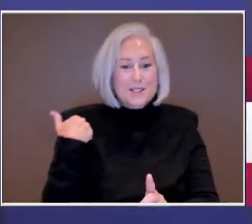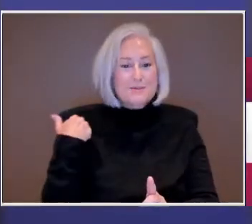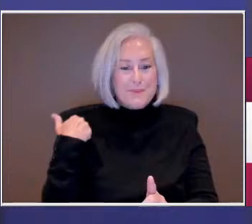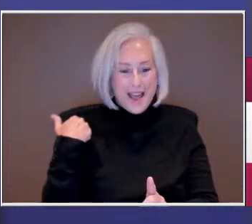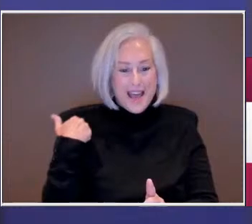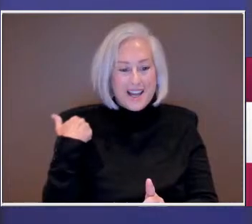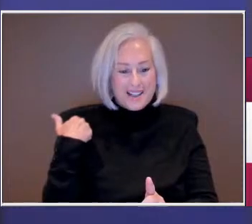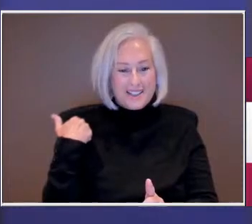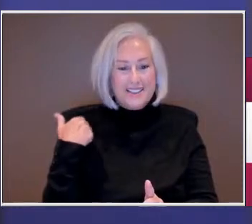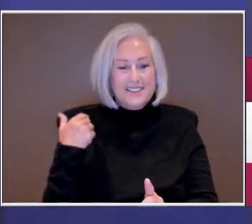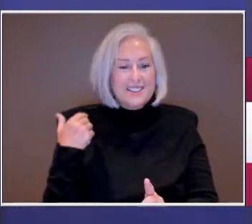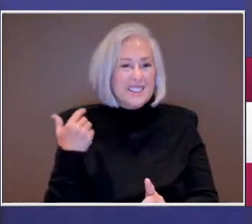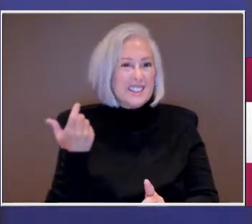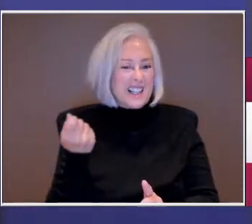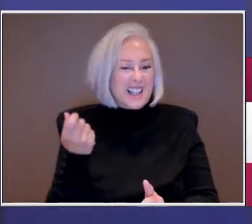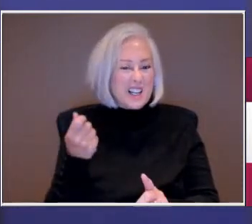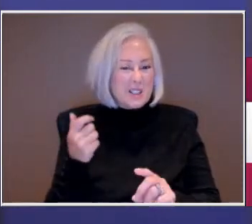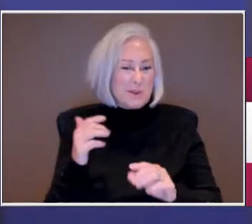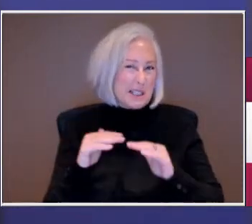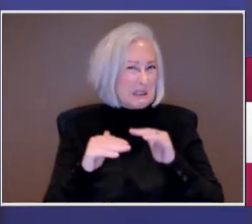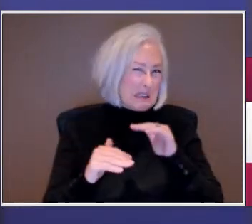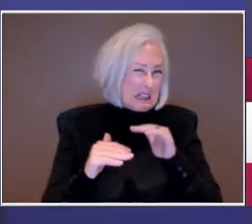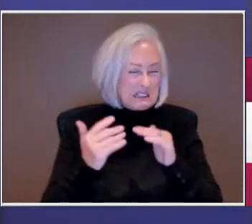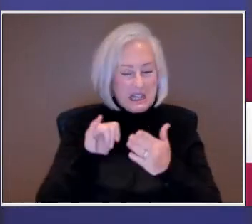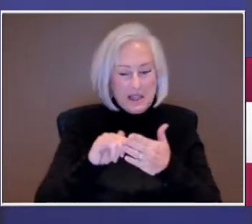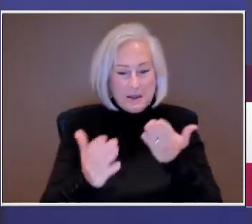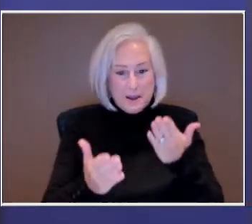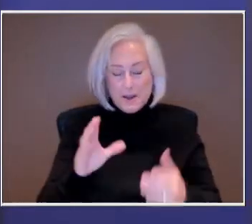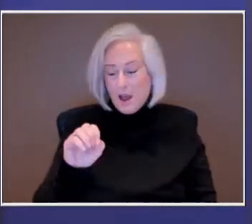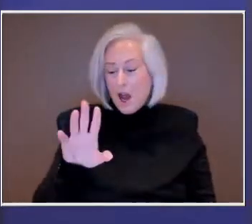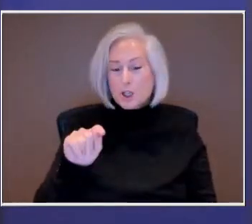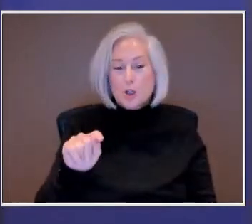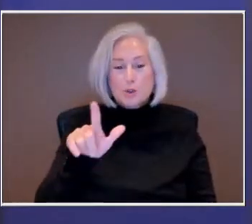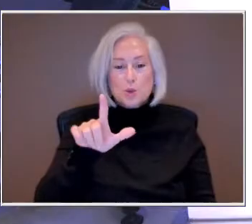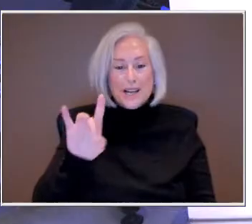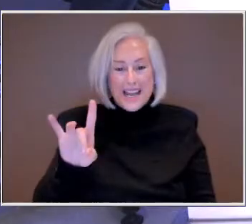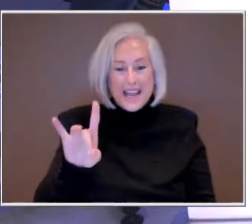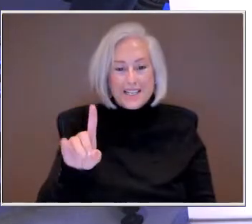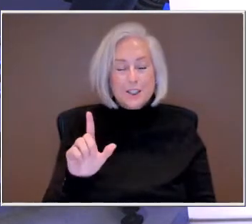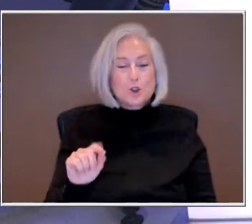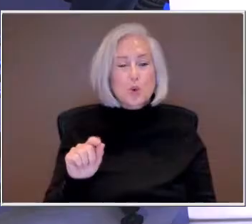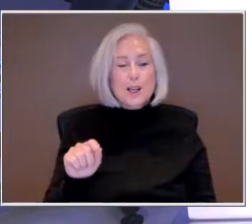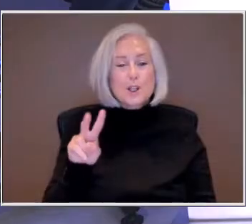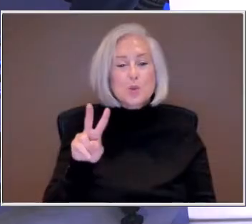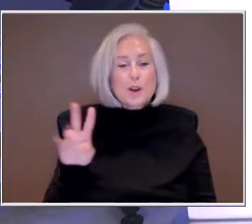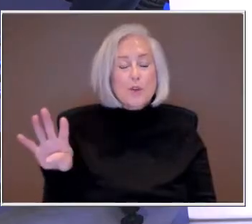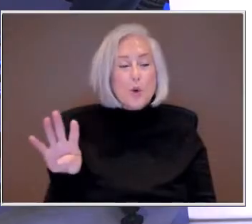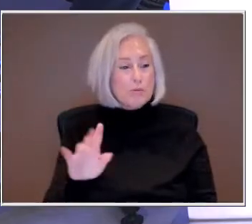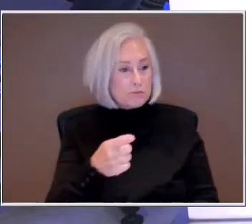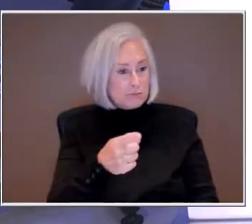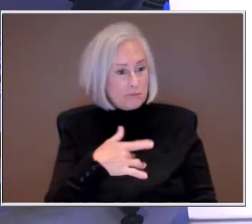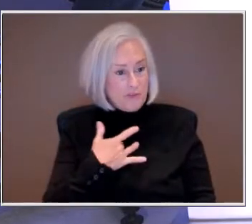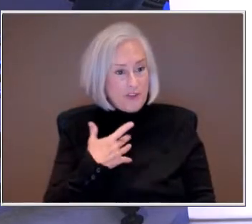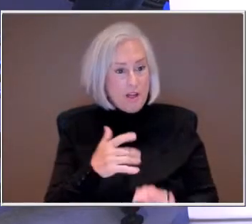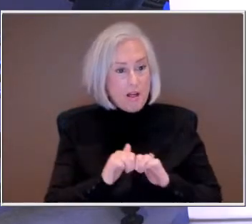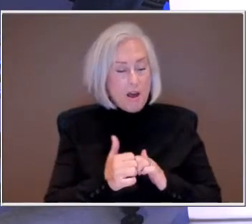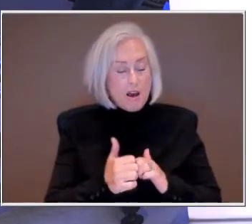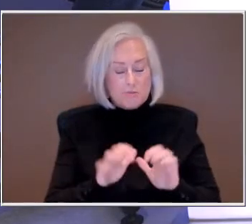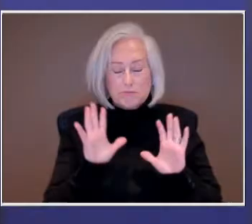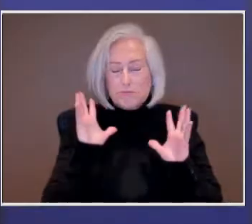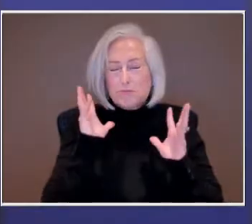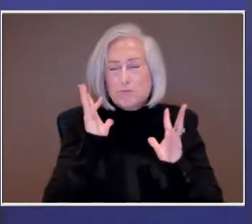little less than that. Yeah, October 28th, 2024. How are you feeling this morning, today? Beautiful. I